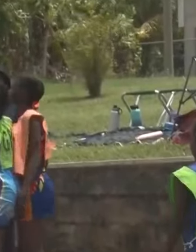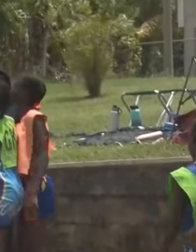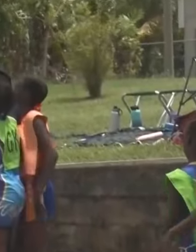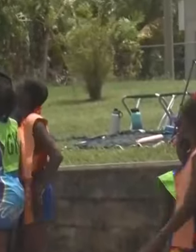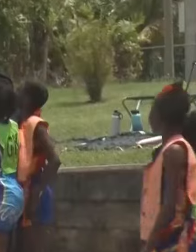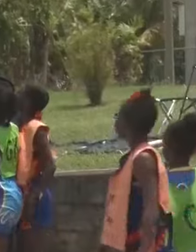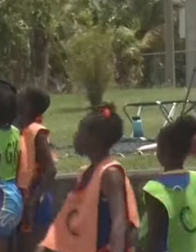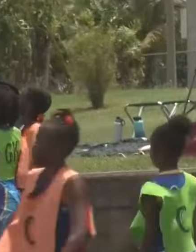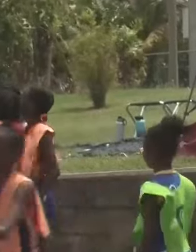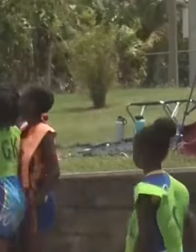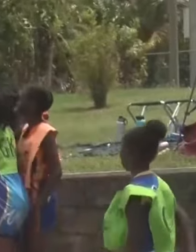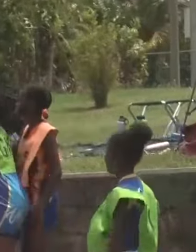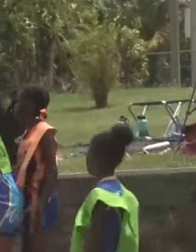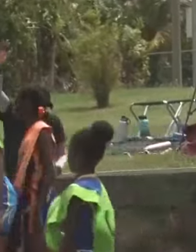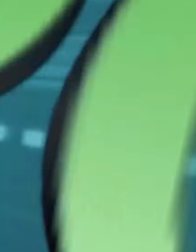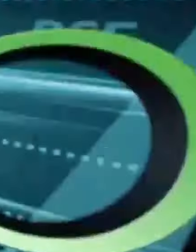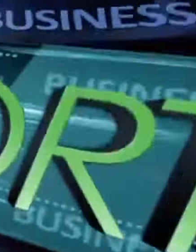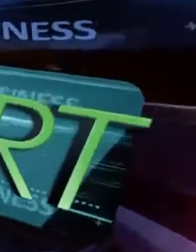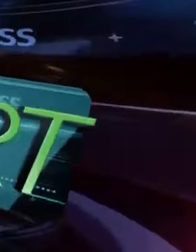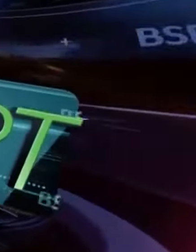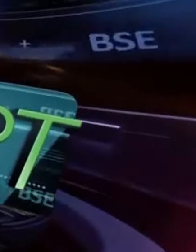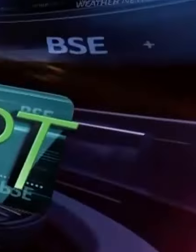Boyce, CBC Sports.